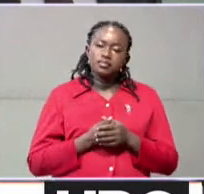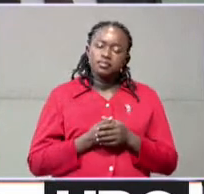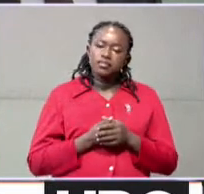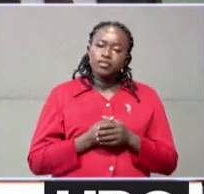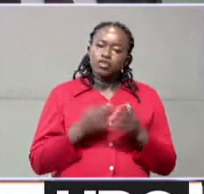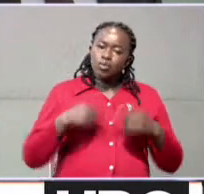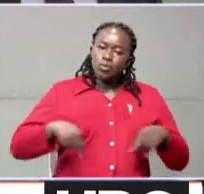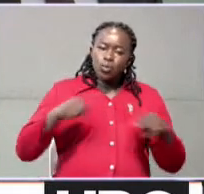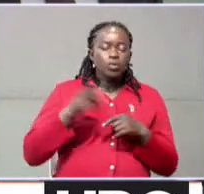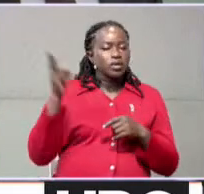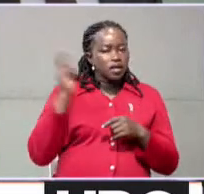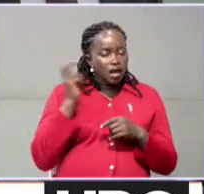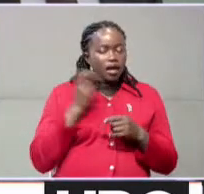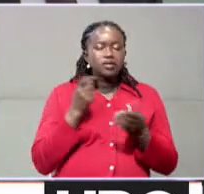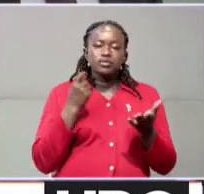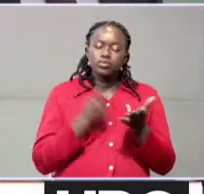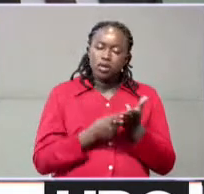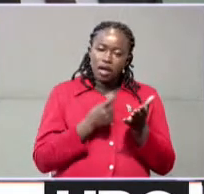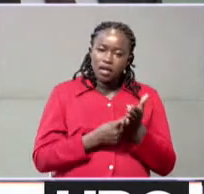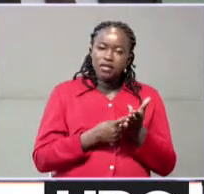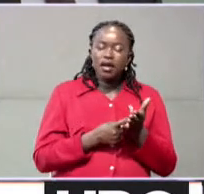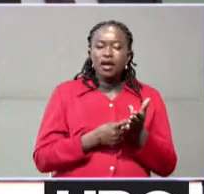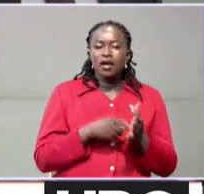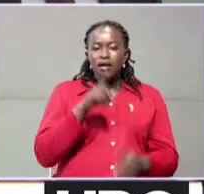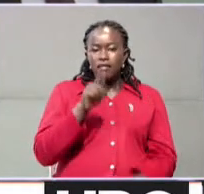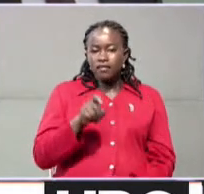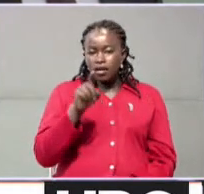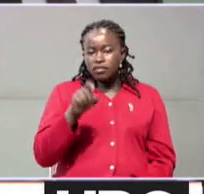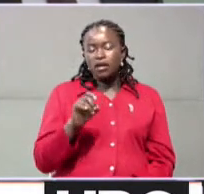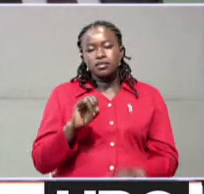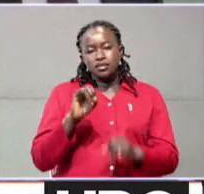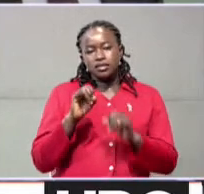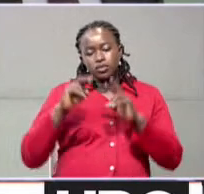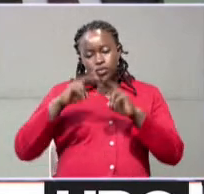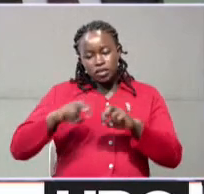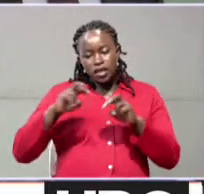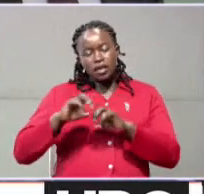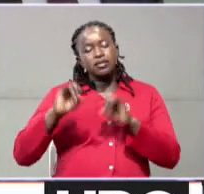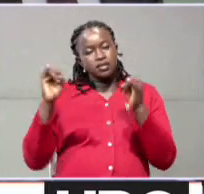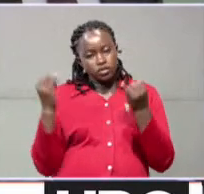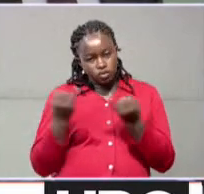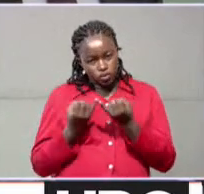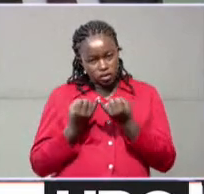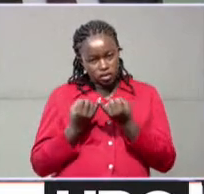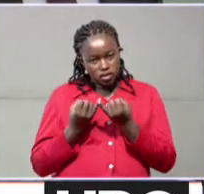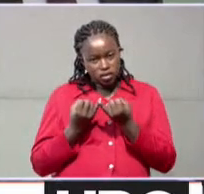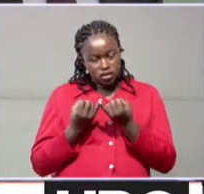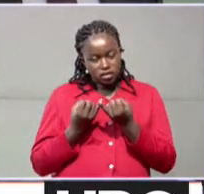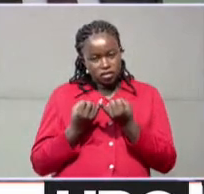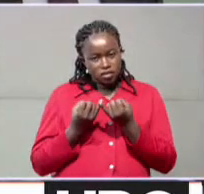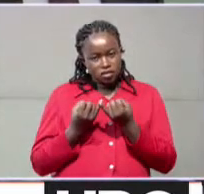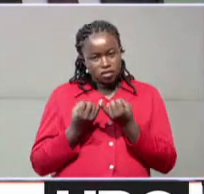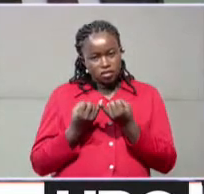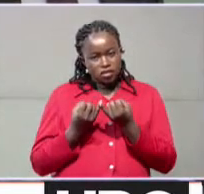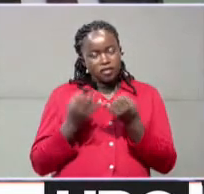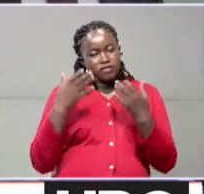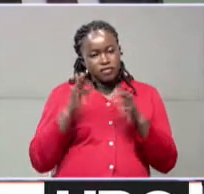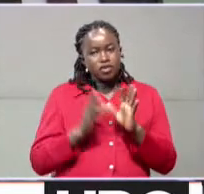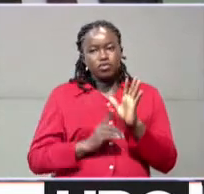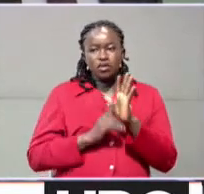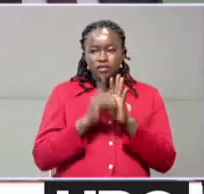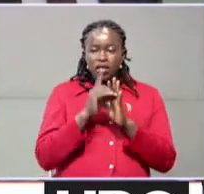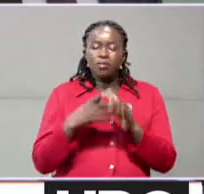our uganda virus institute research institute had developed a